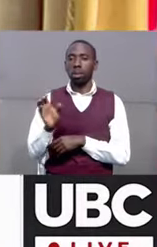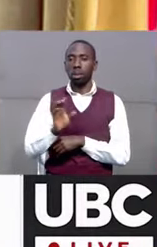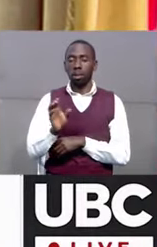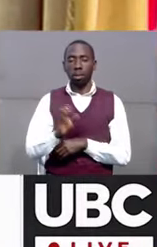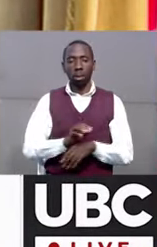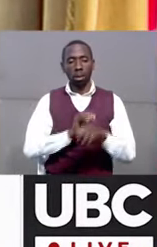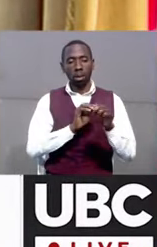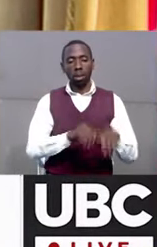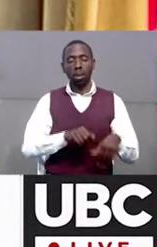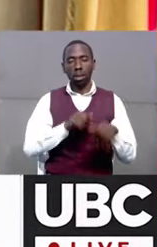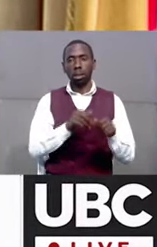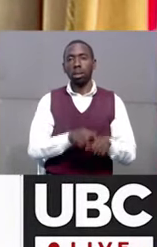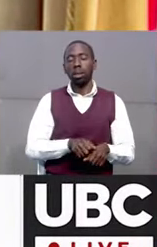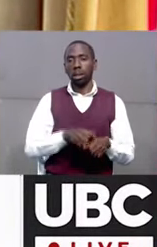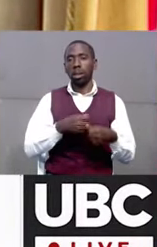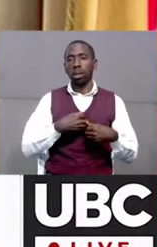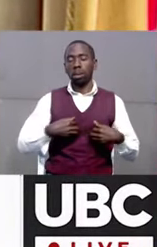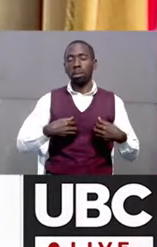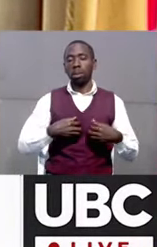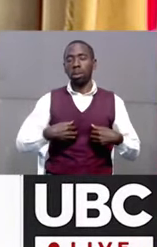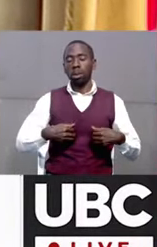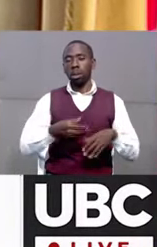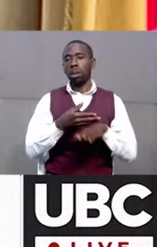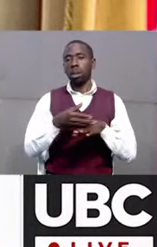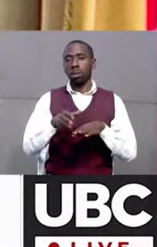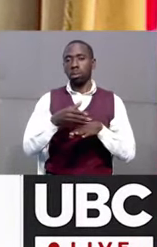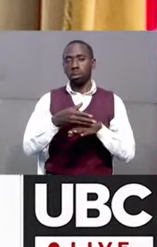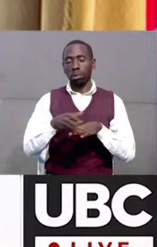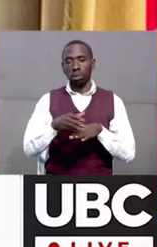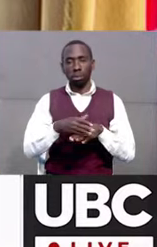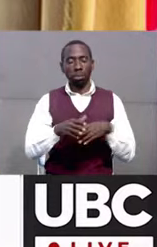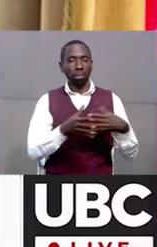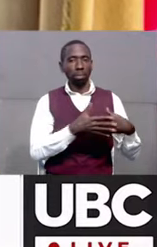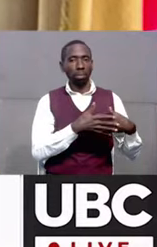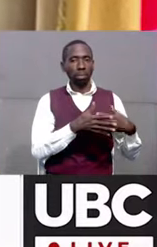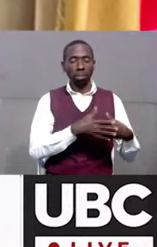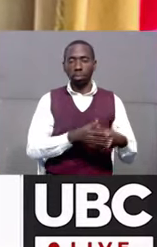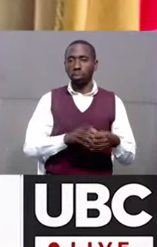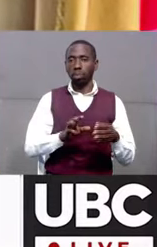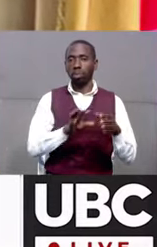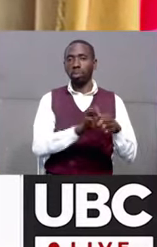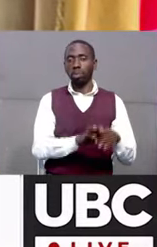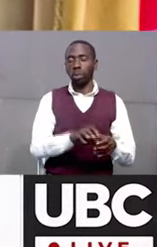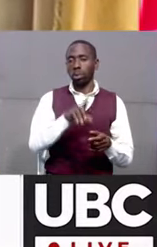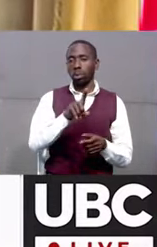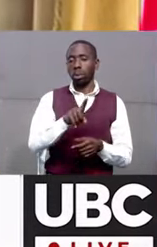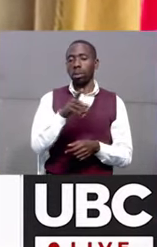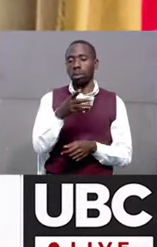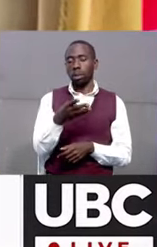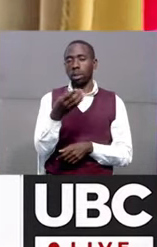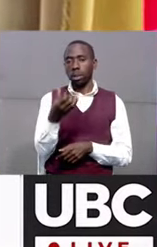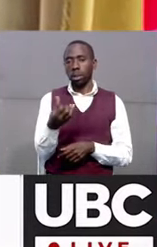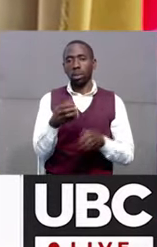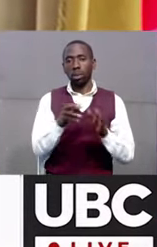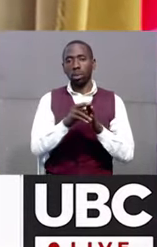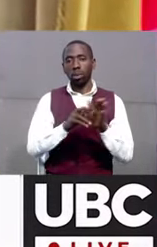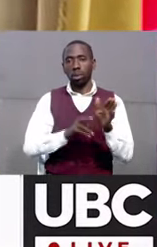Agriculture, Animal Industry and Fisheries, pursuant to Rule 146(3).